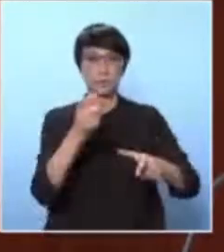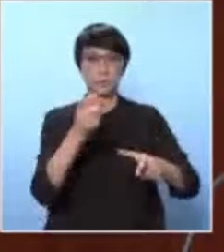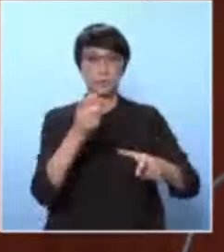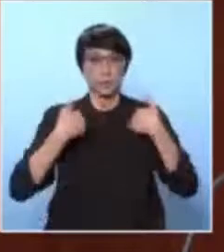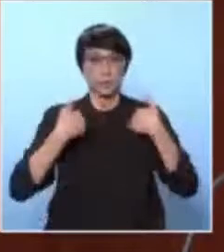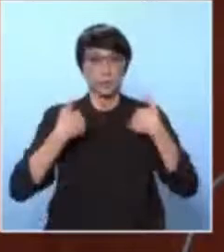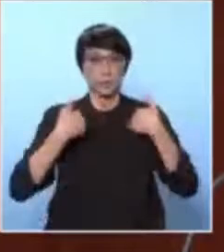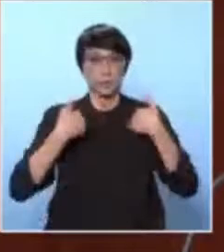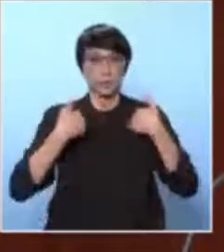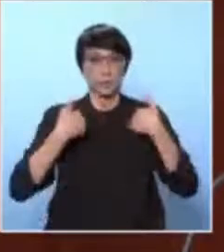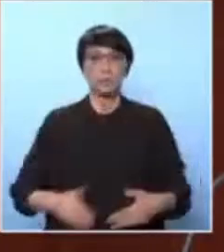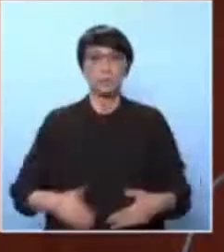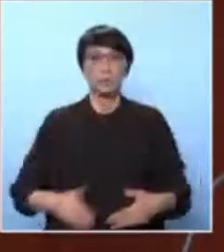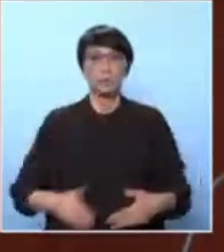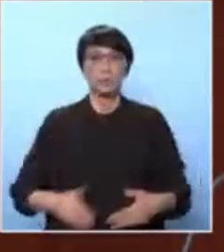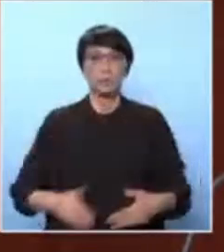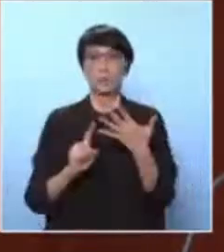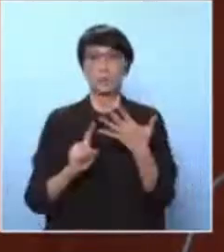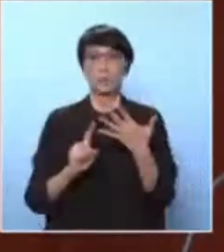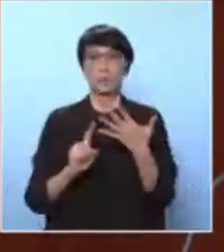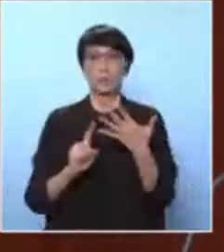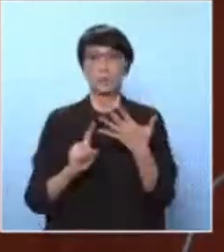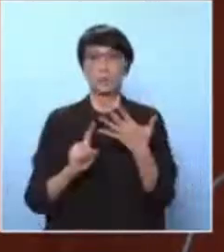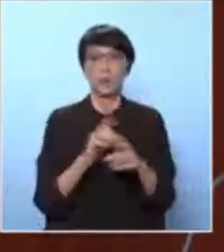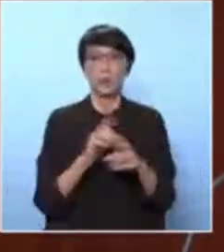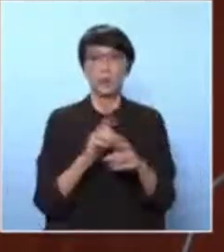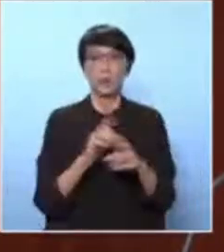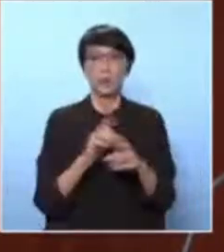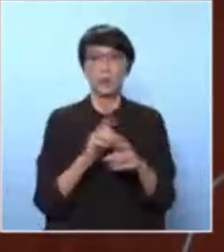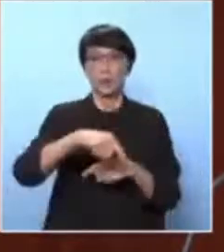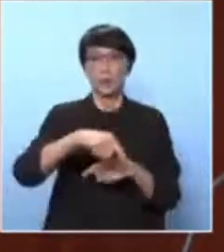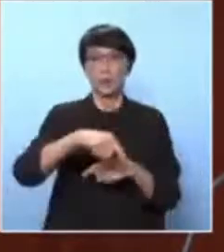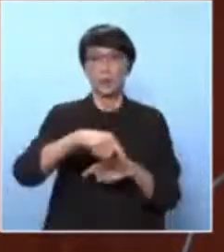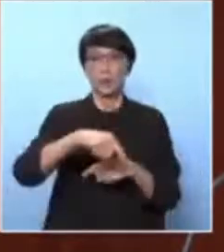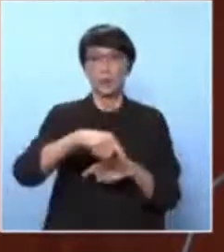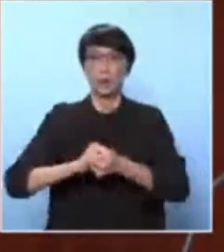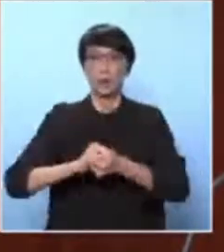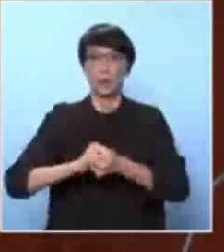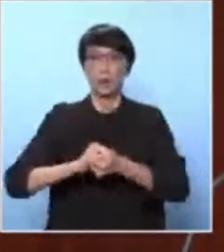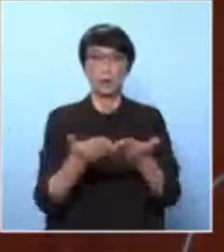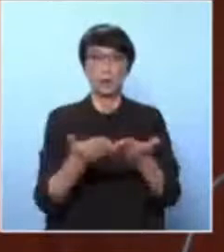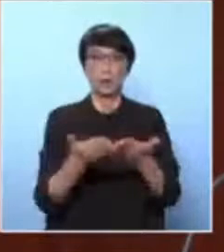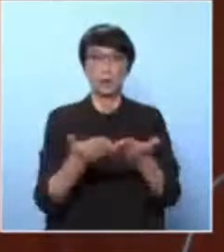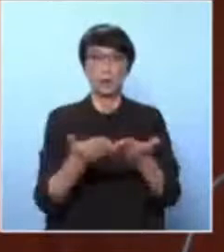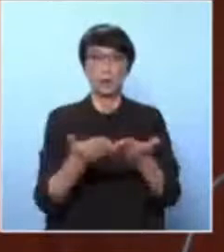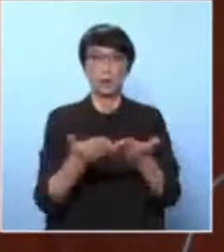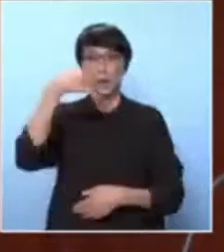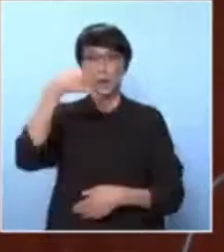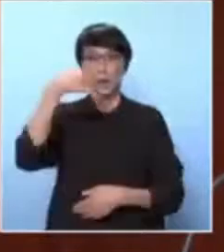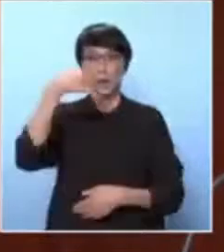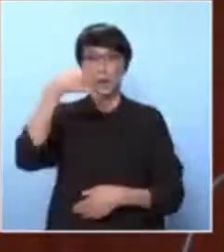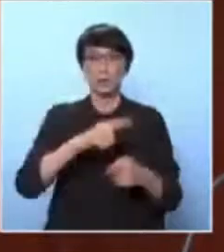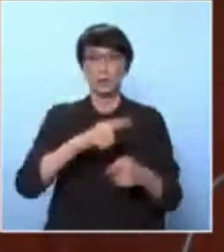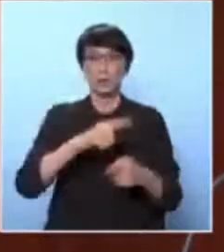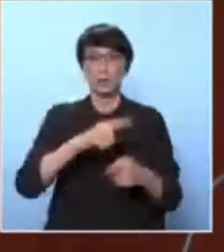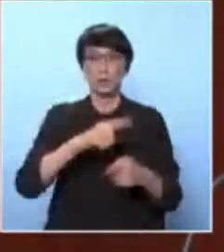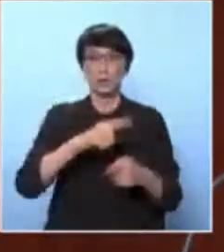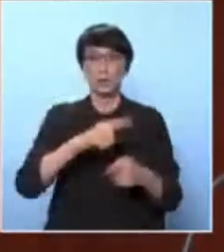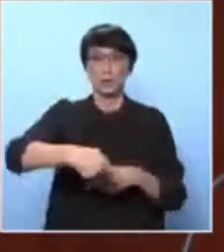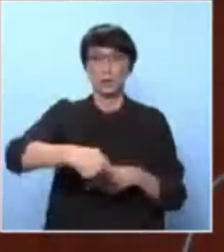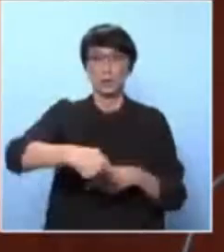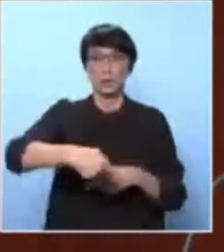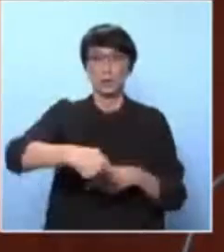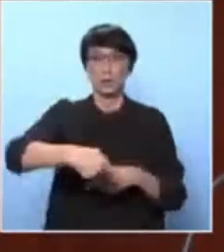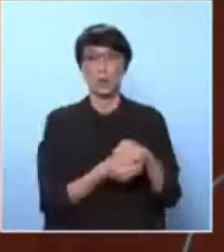5. Strengthen collaboration in the GBA. We will prepare for the next Greater Bay International Maritime Conference so as to promote